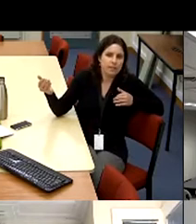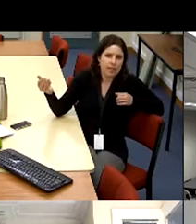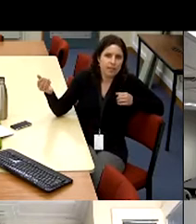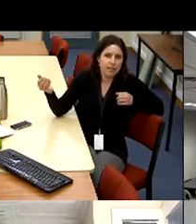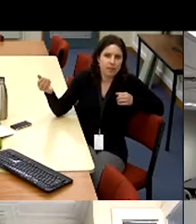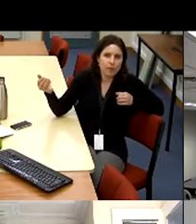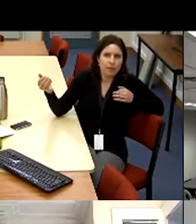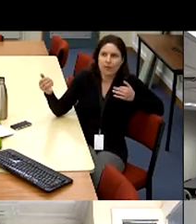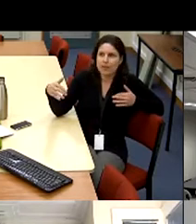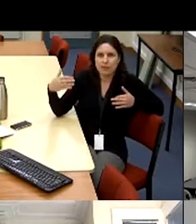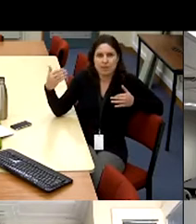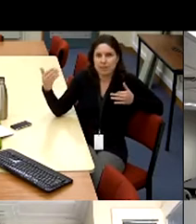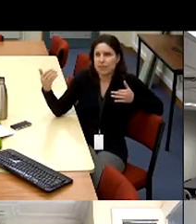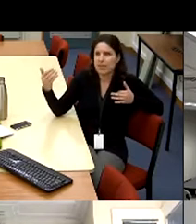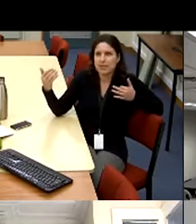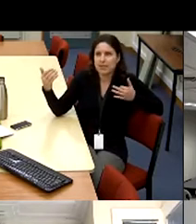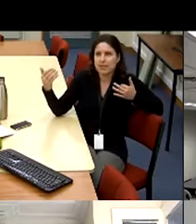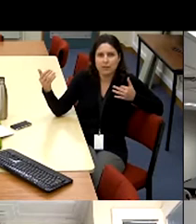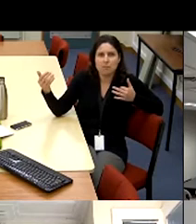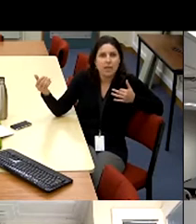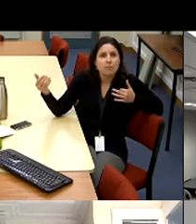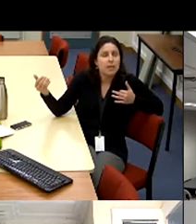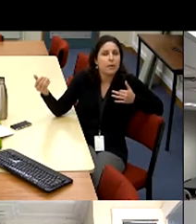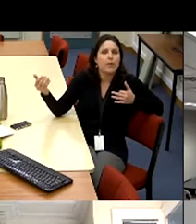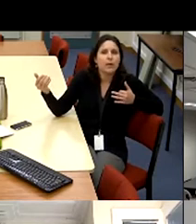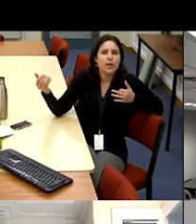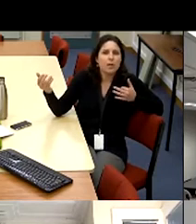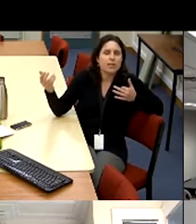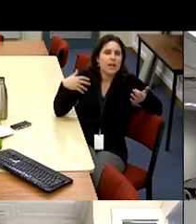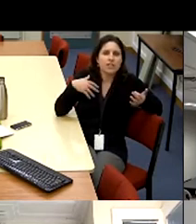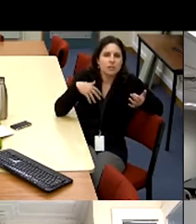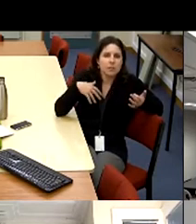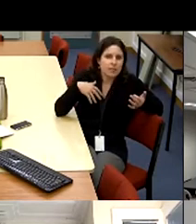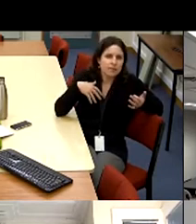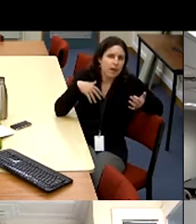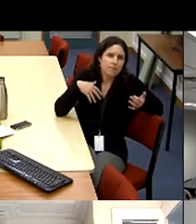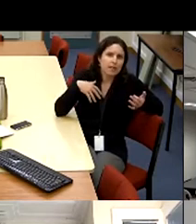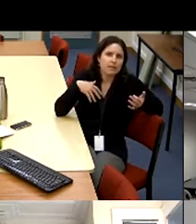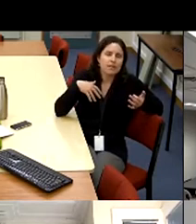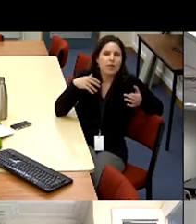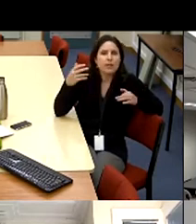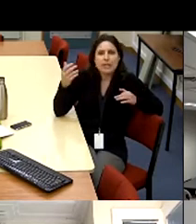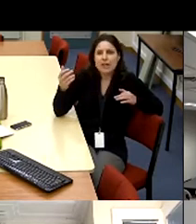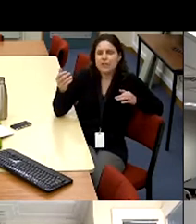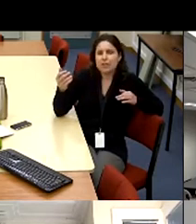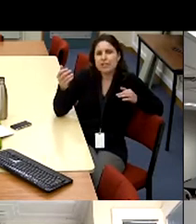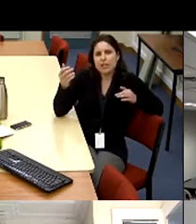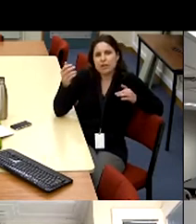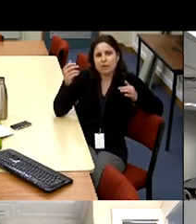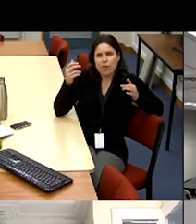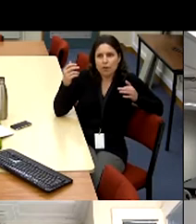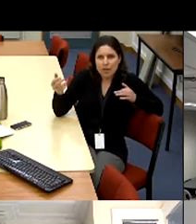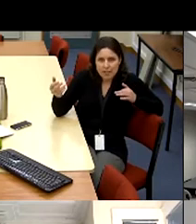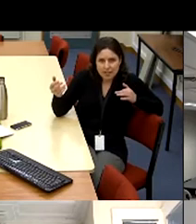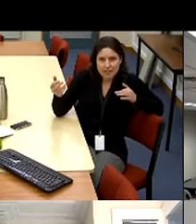officially displaced around the world. And I think it's up to something like 67 million people, whereas last year it was 65 million. So this idea